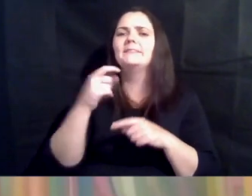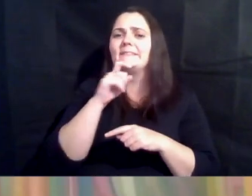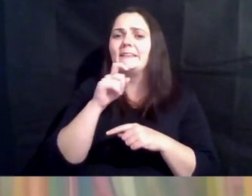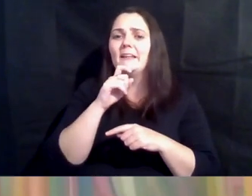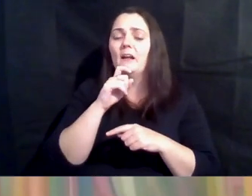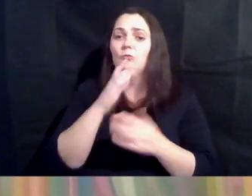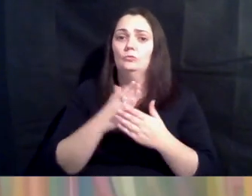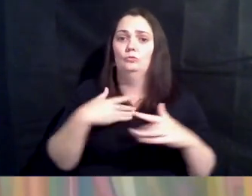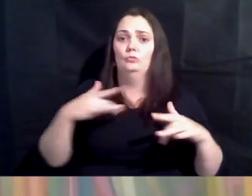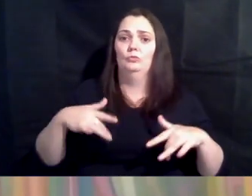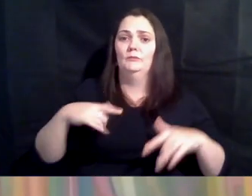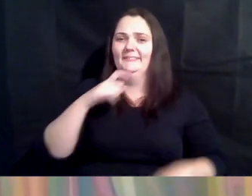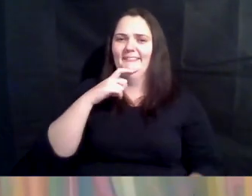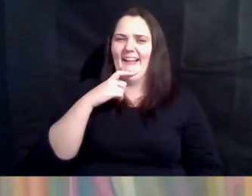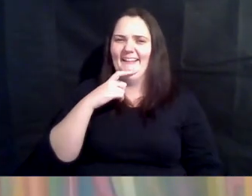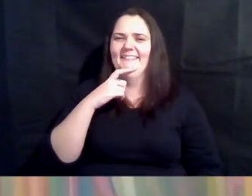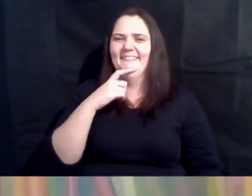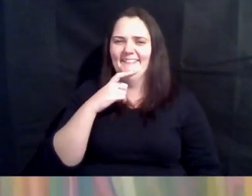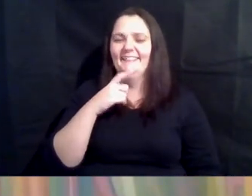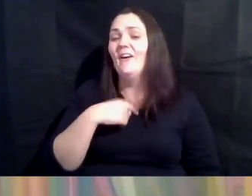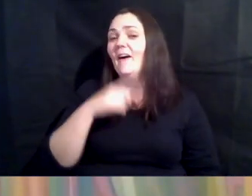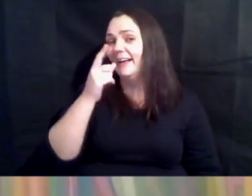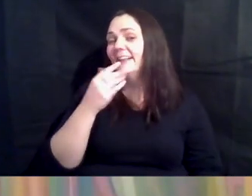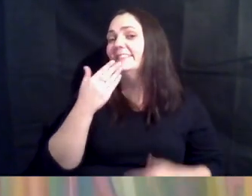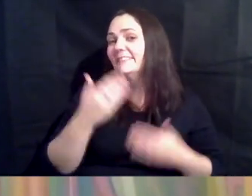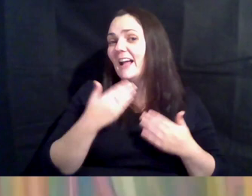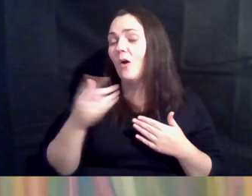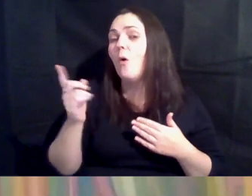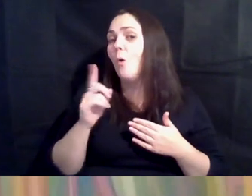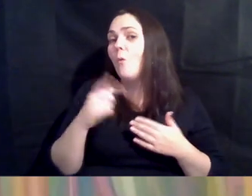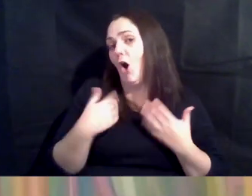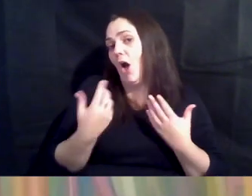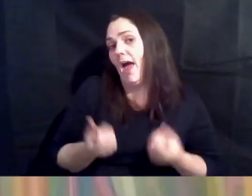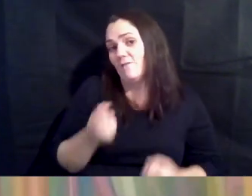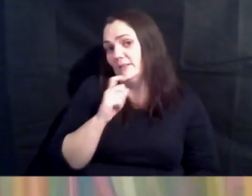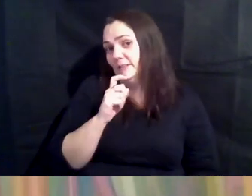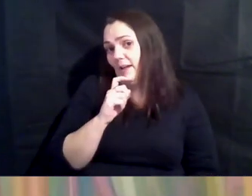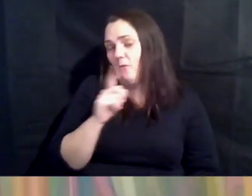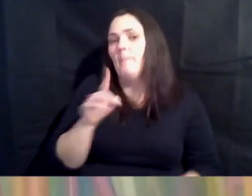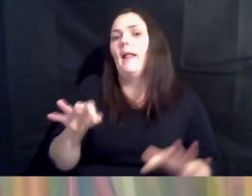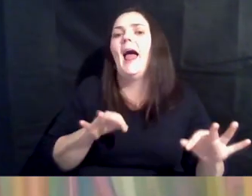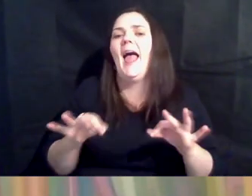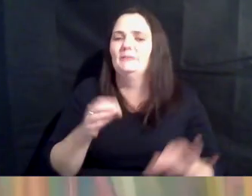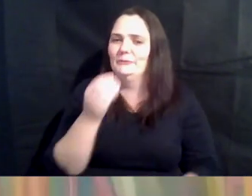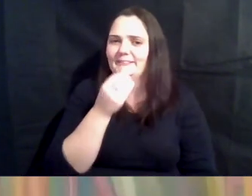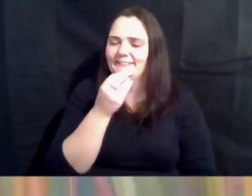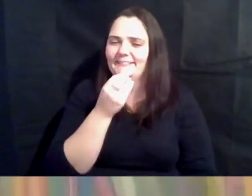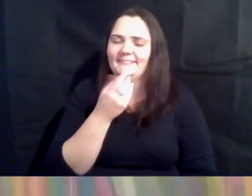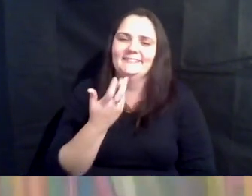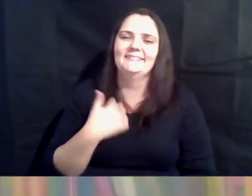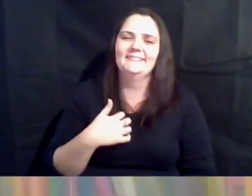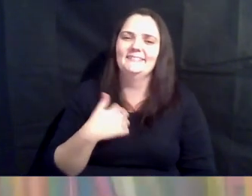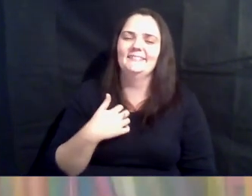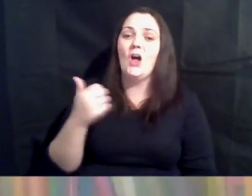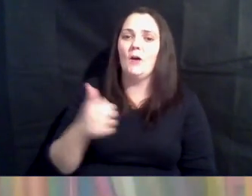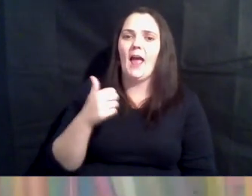it yet. But I could tell you what I'm going to have for dinner, which is very exciting. Okay, so let's see